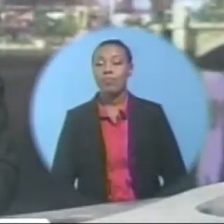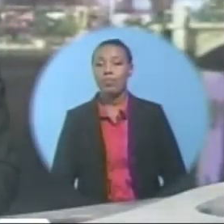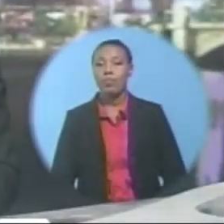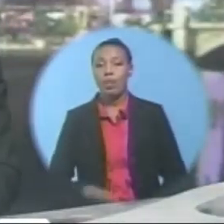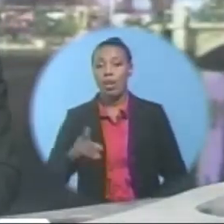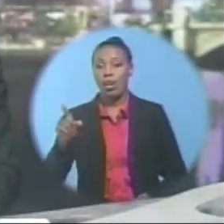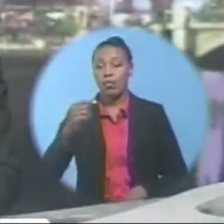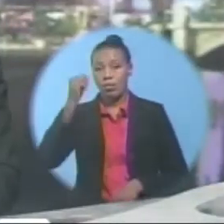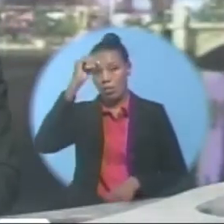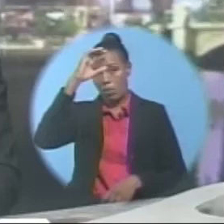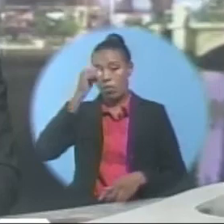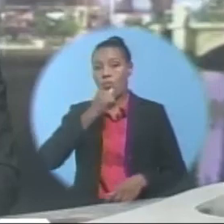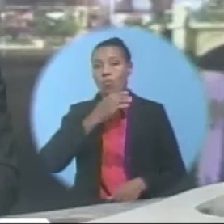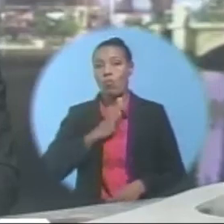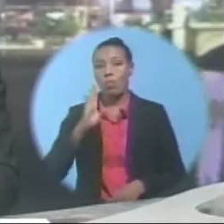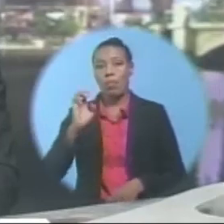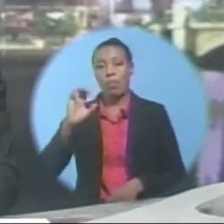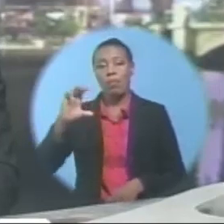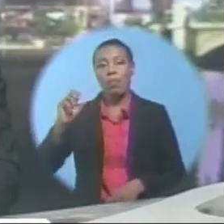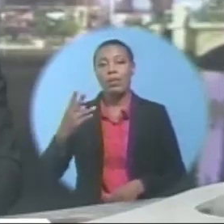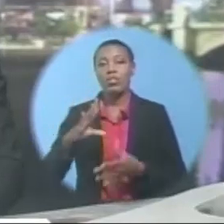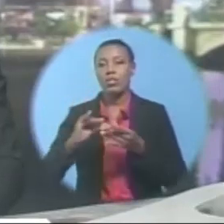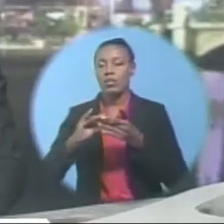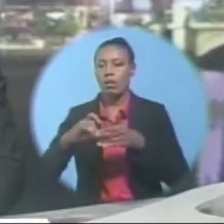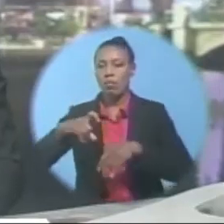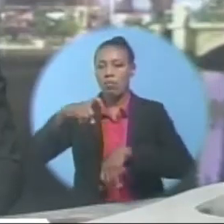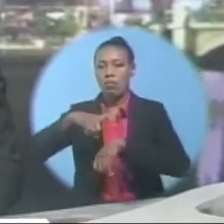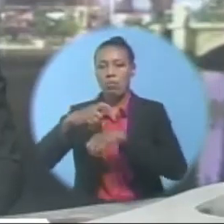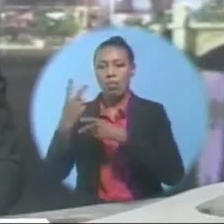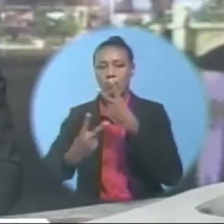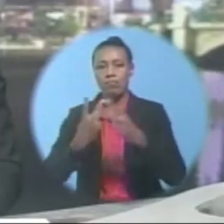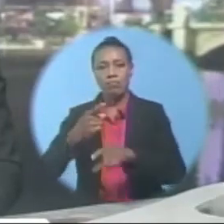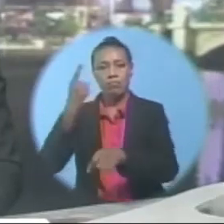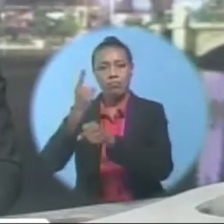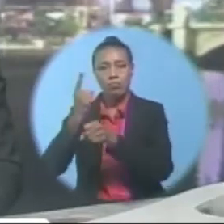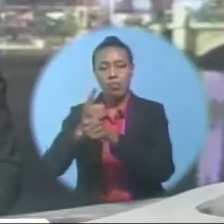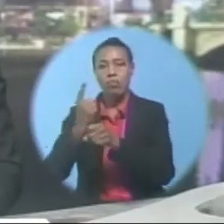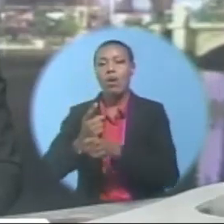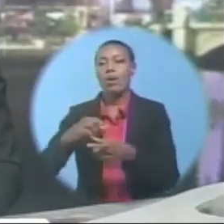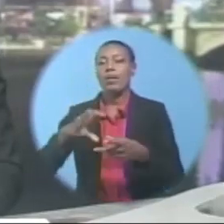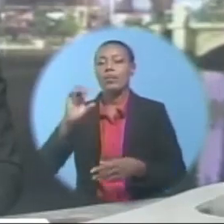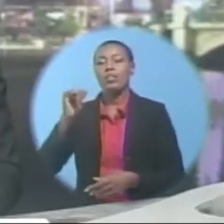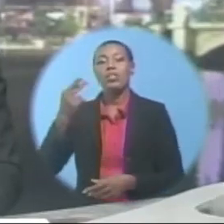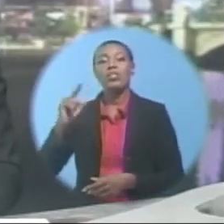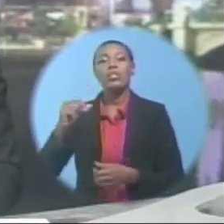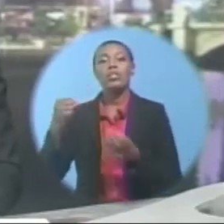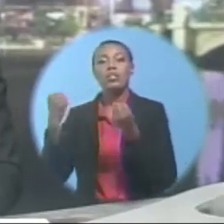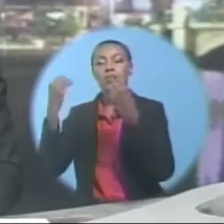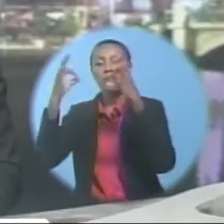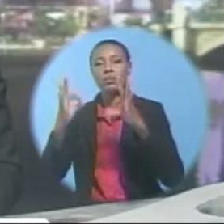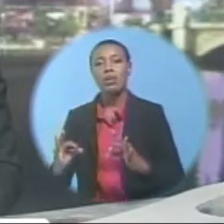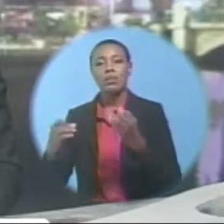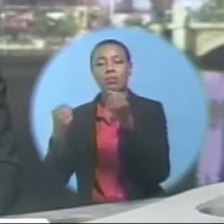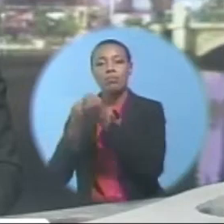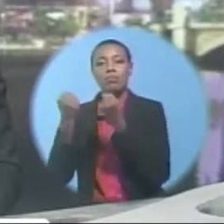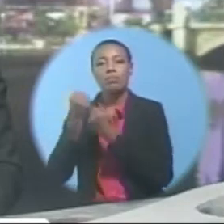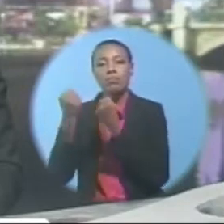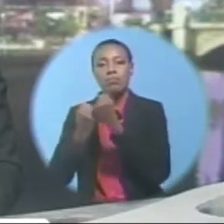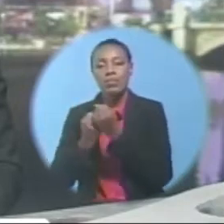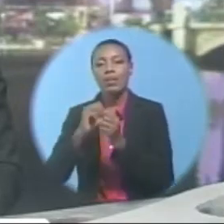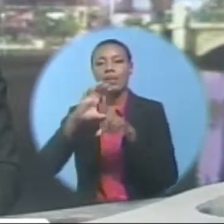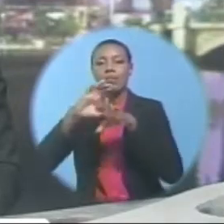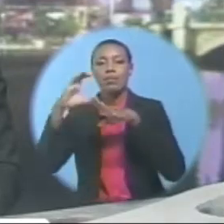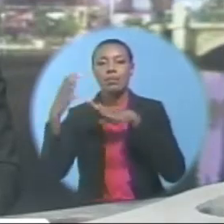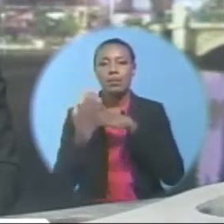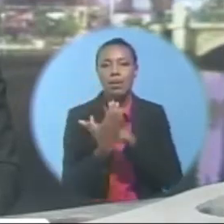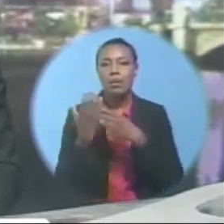in what has been described as a timely visit, President Bachelet renewed Chile's commitment to helping the region prepare for